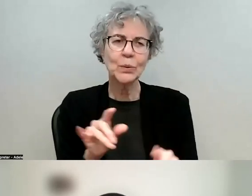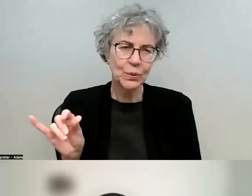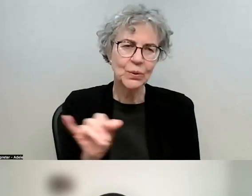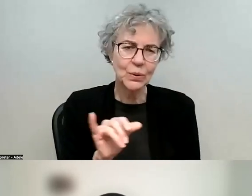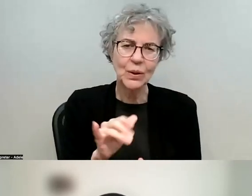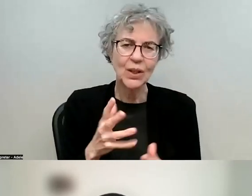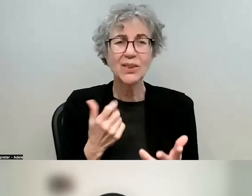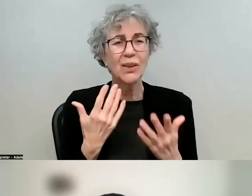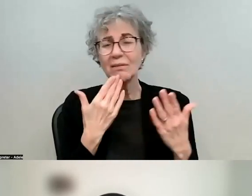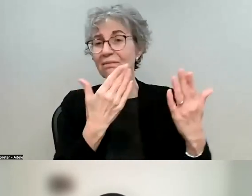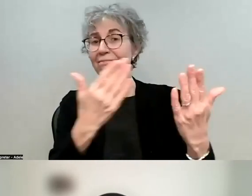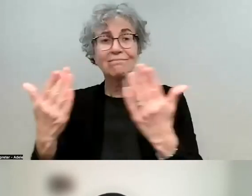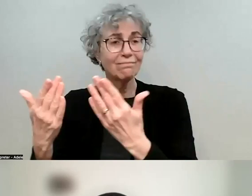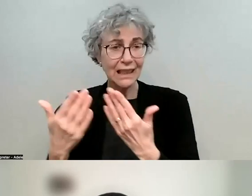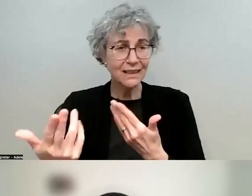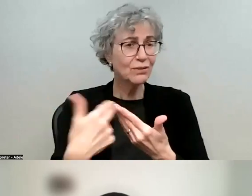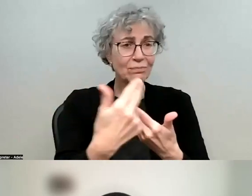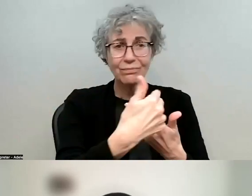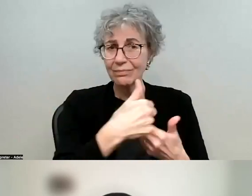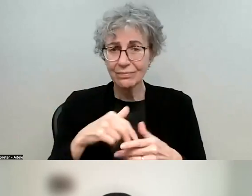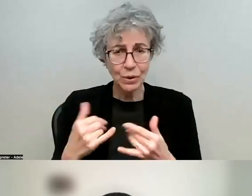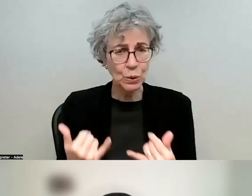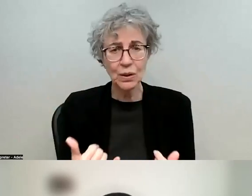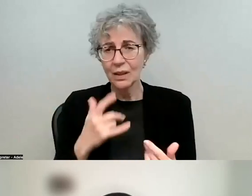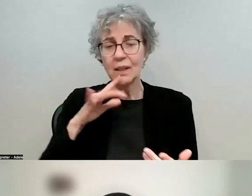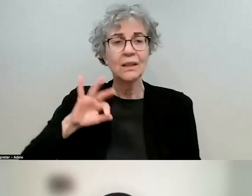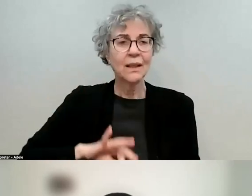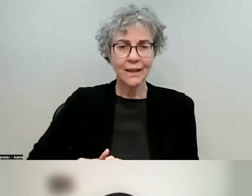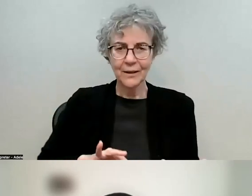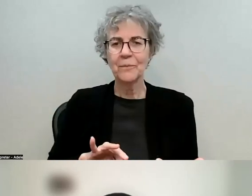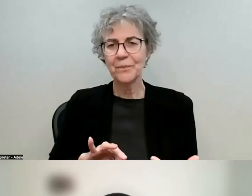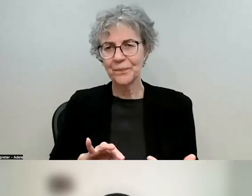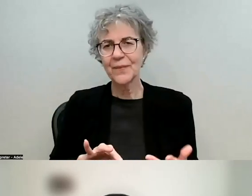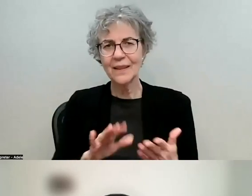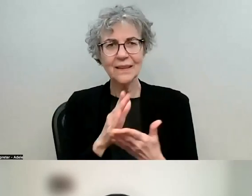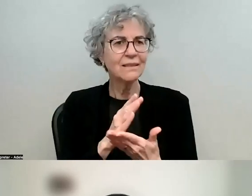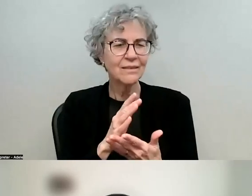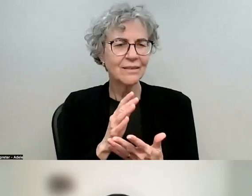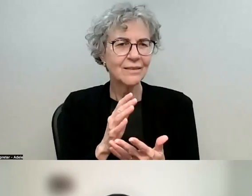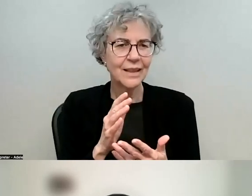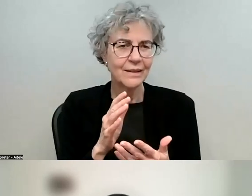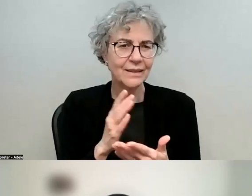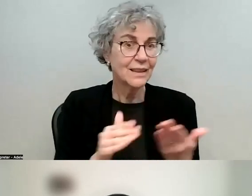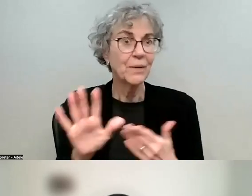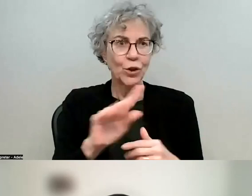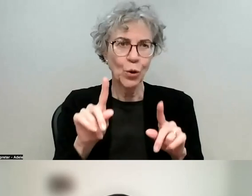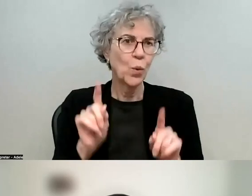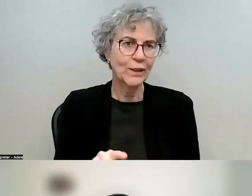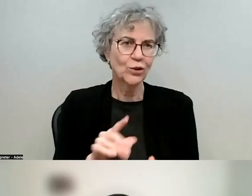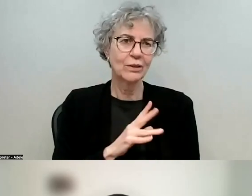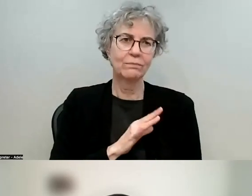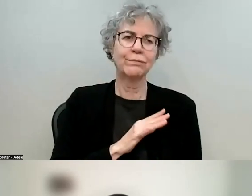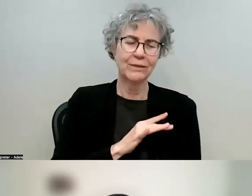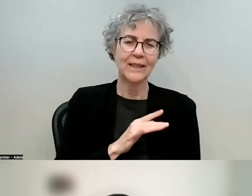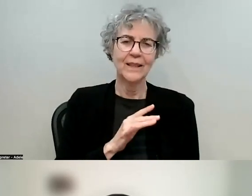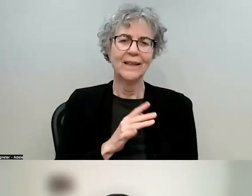again, thanks to everyone for being here today. Really helpful in some of the questions that have been asked. As I said, more questions